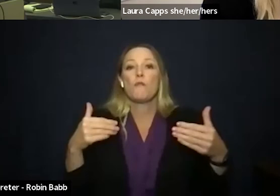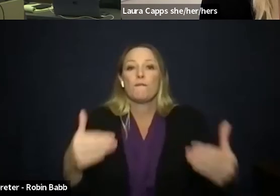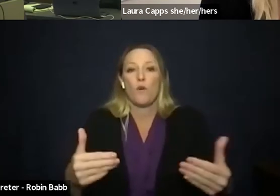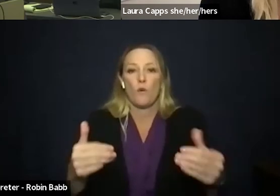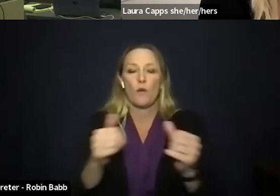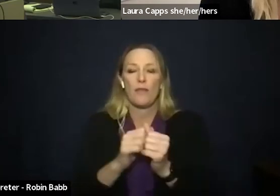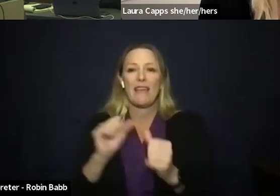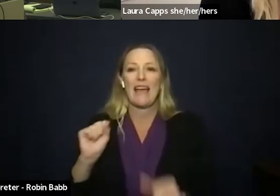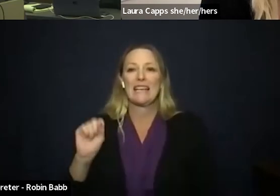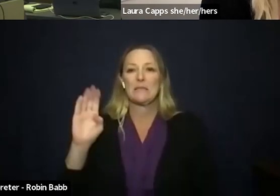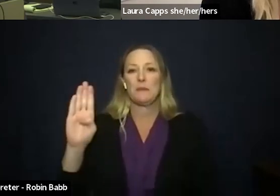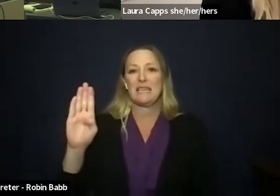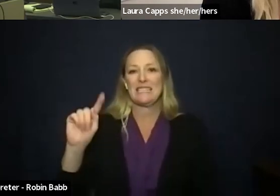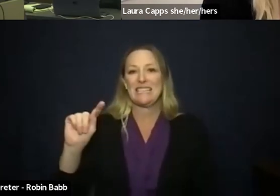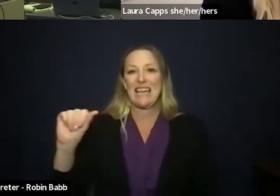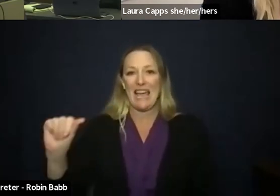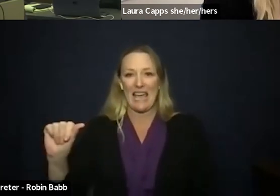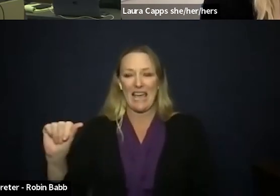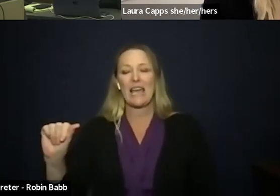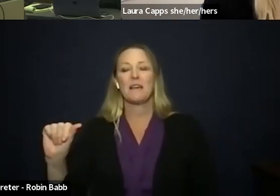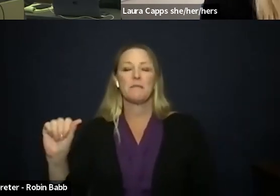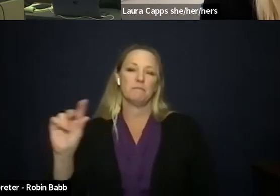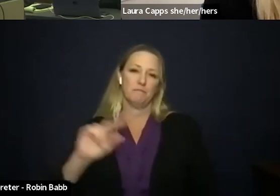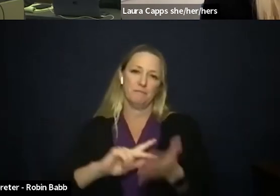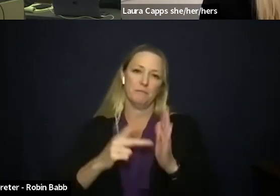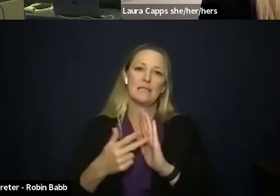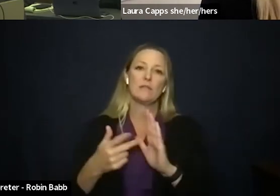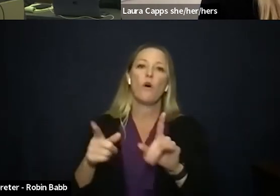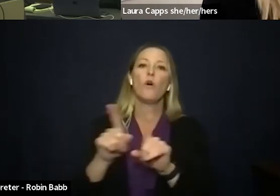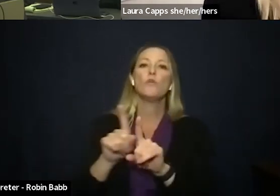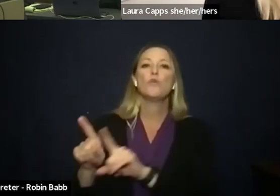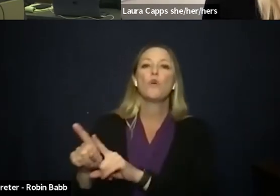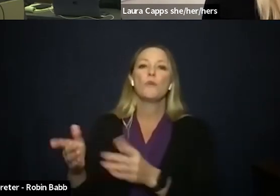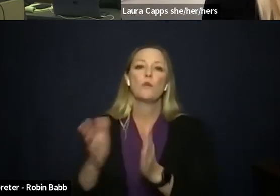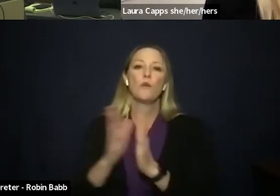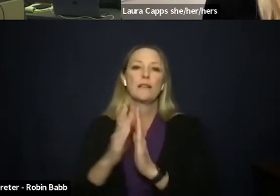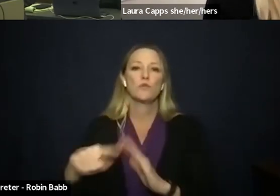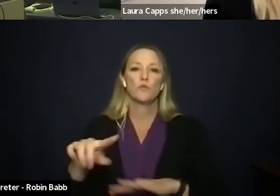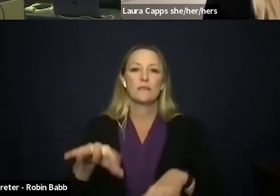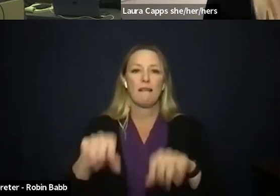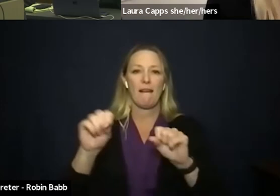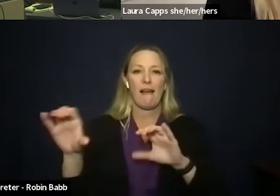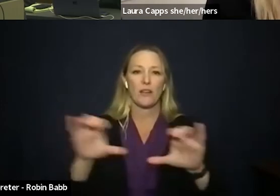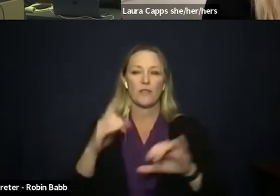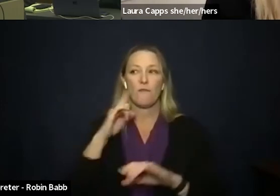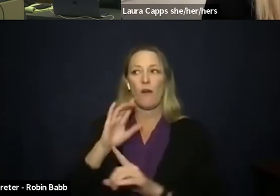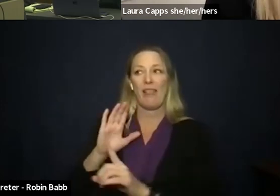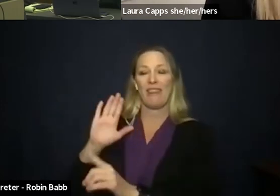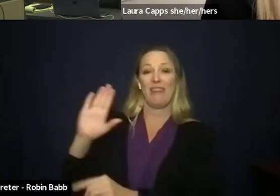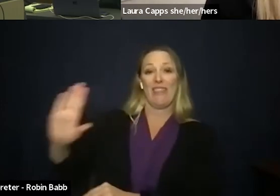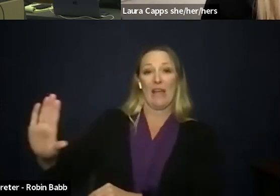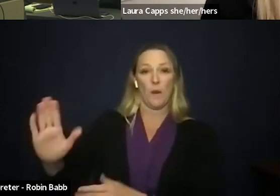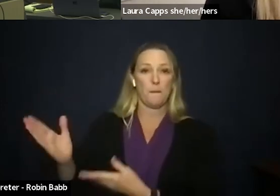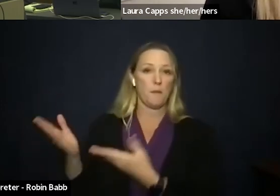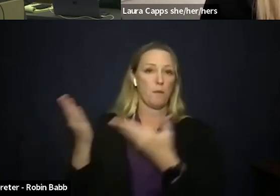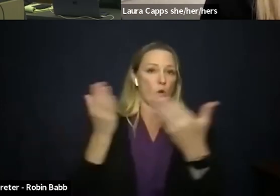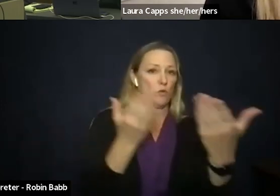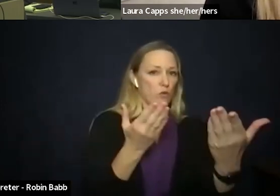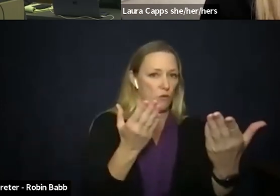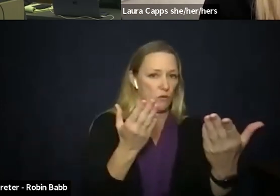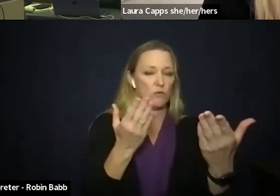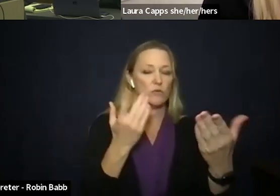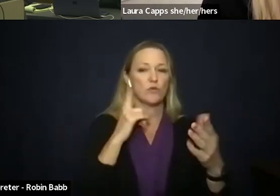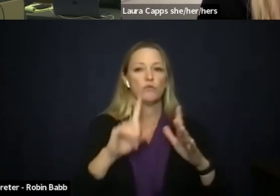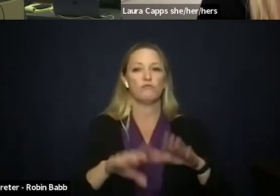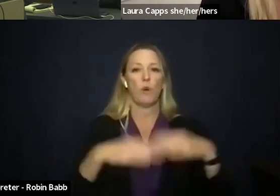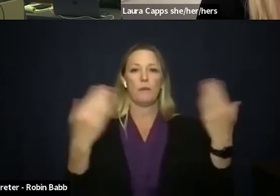sba spta we also are requesting the board take action on their proposal for reopening negotiations with santa barbara